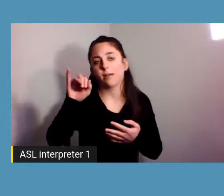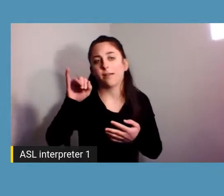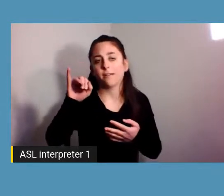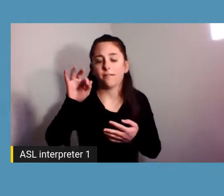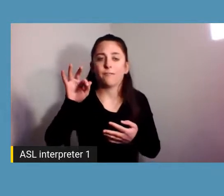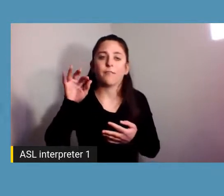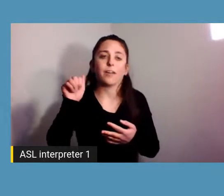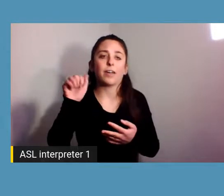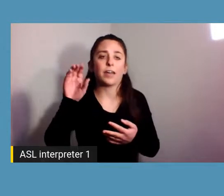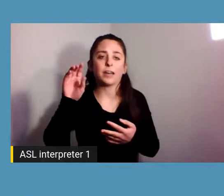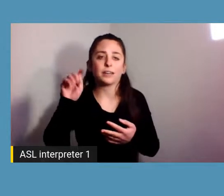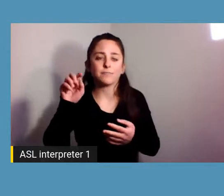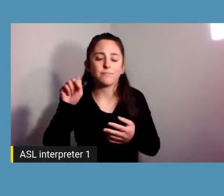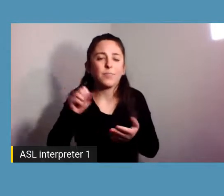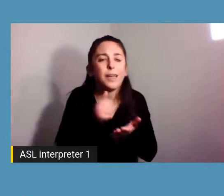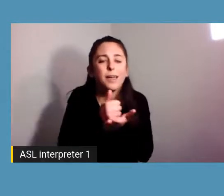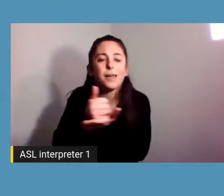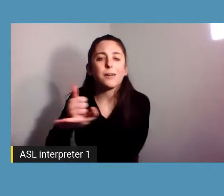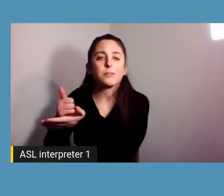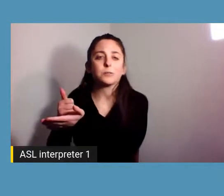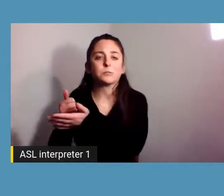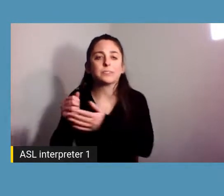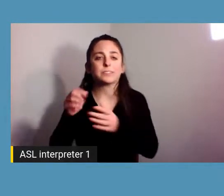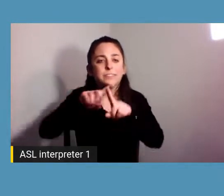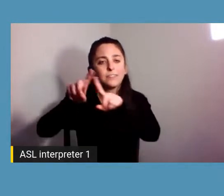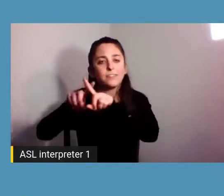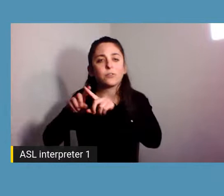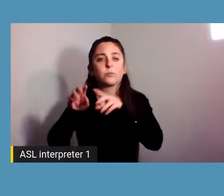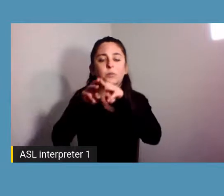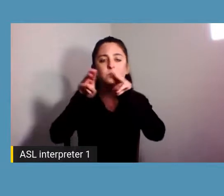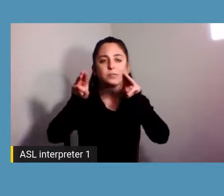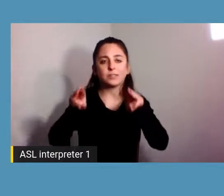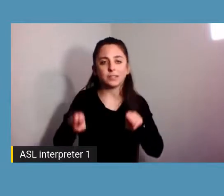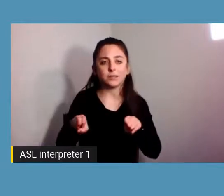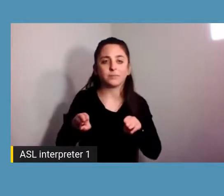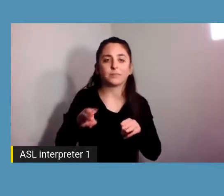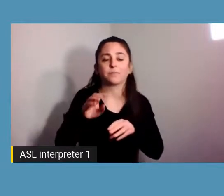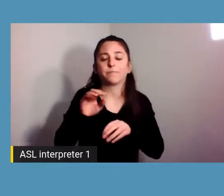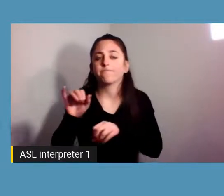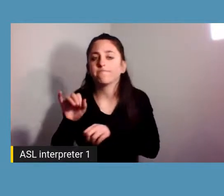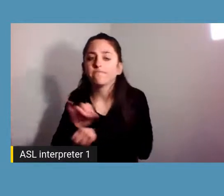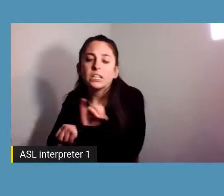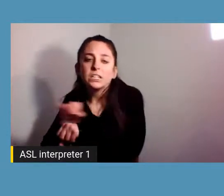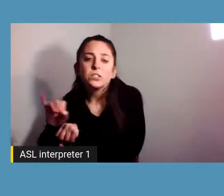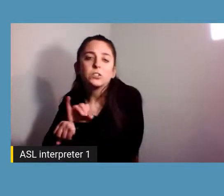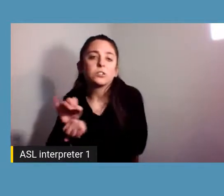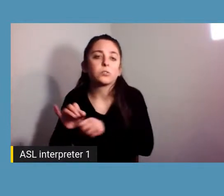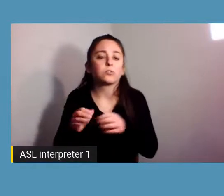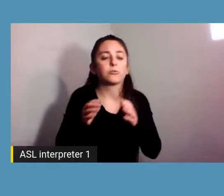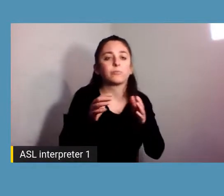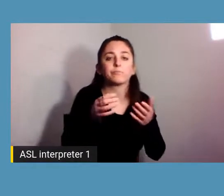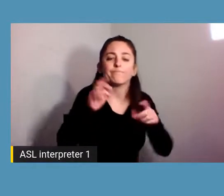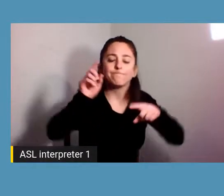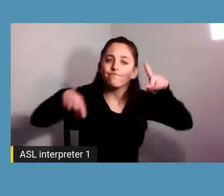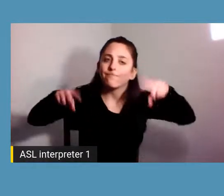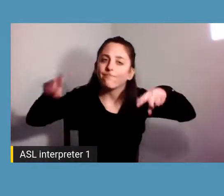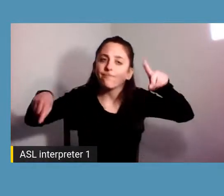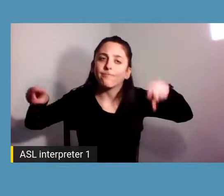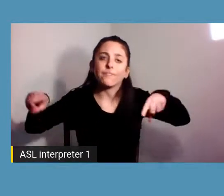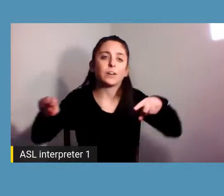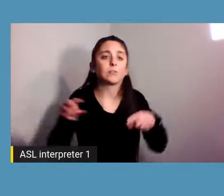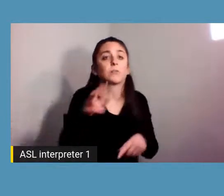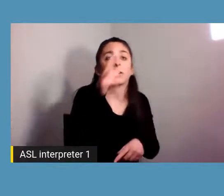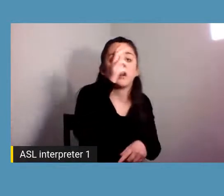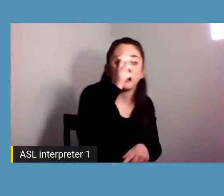of artists, museums, foundries, and institutions from around the world with projects ranging in scale from insects, coins, cuneiform,